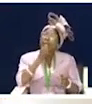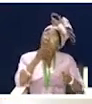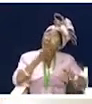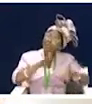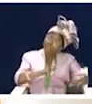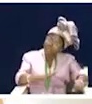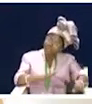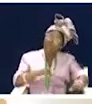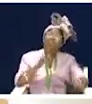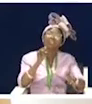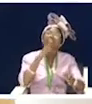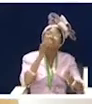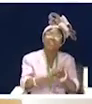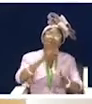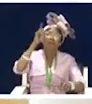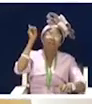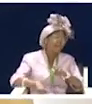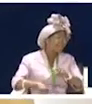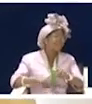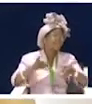said, you cannot die.